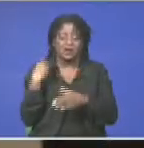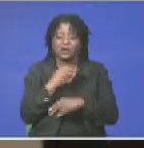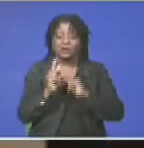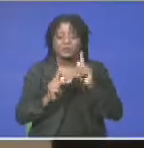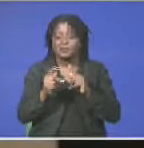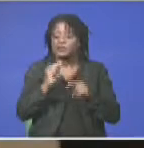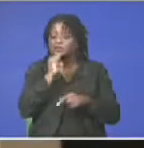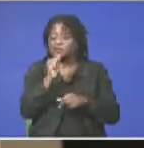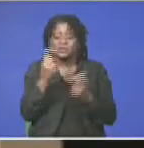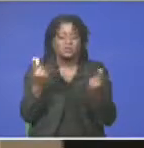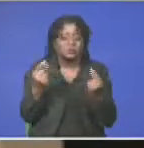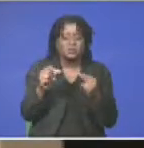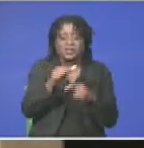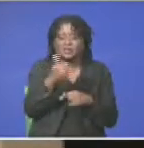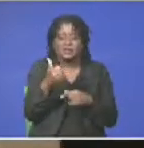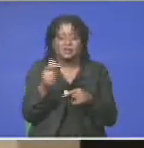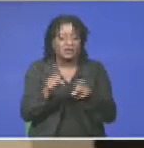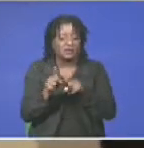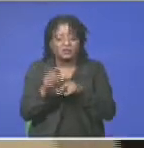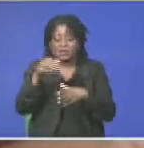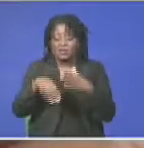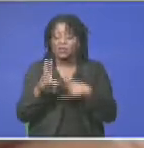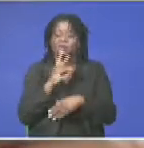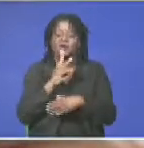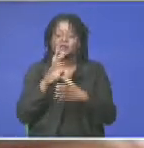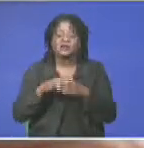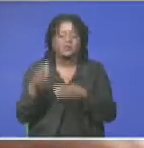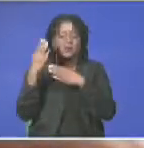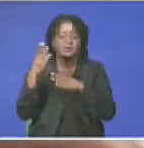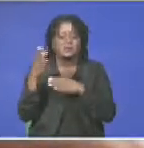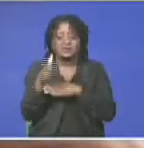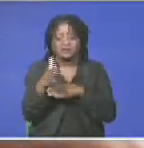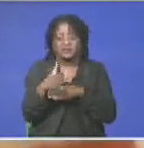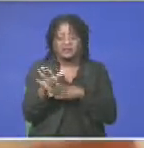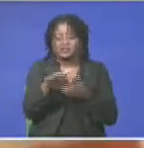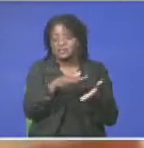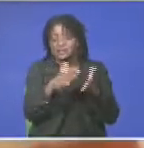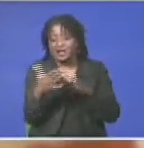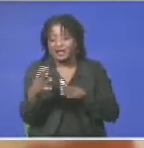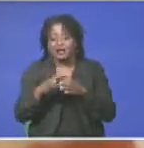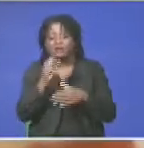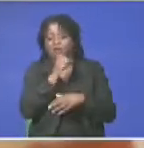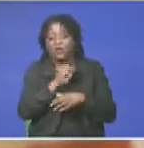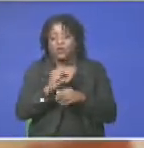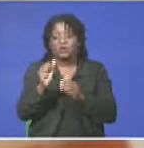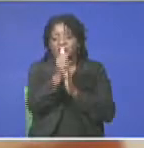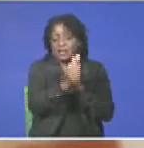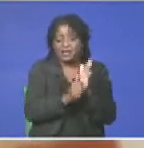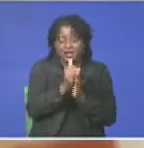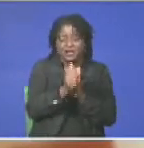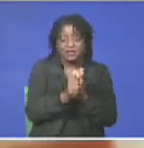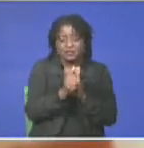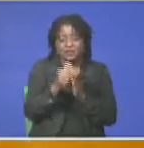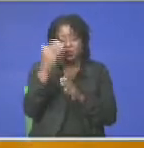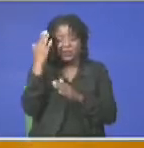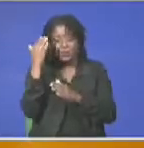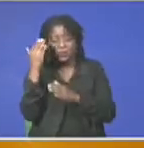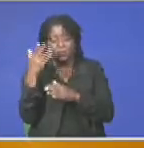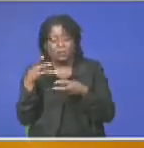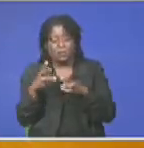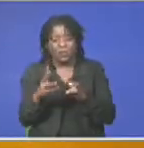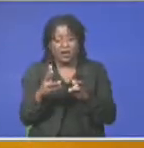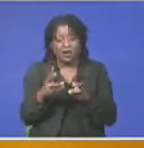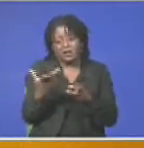where they are. In fact, even in the waters of the Bahamas, fish dying of old age while brothers are taxing people like you and me for a